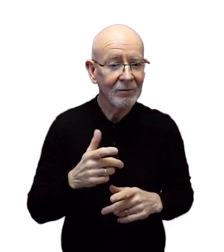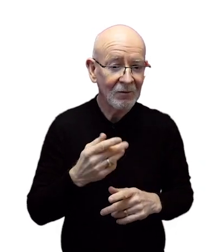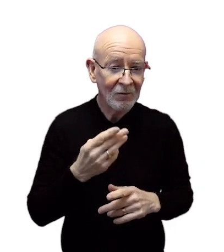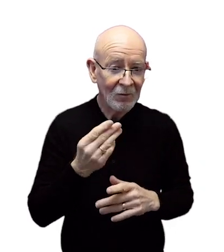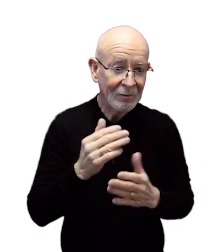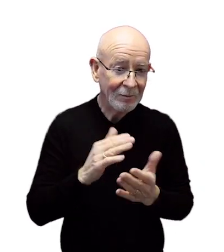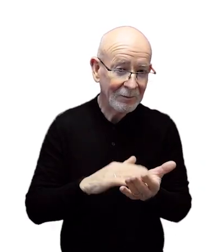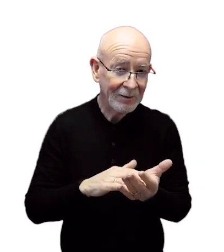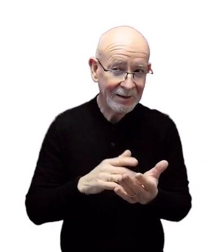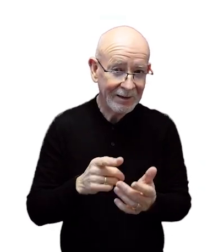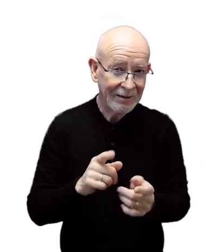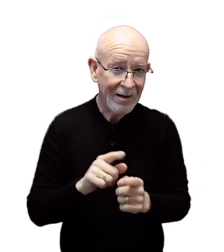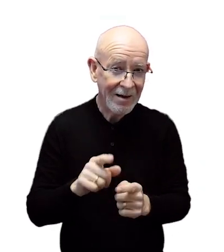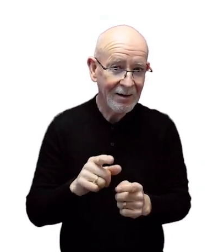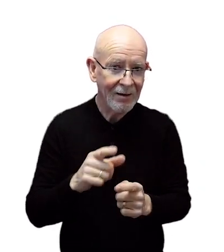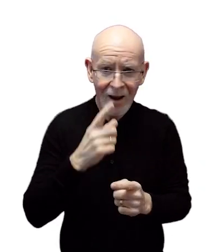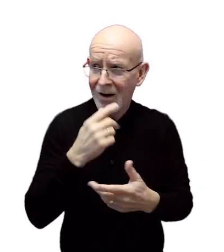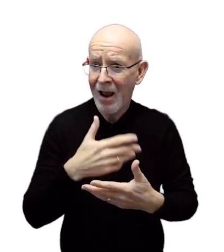can be performed anywhere.